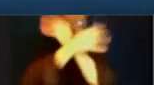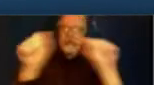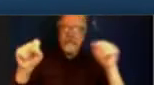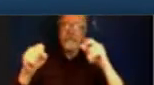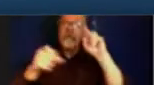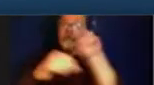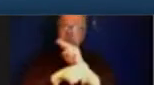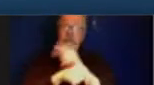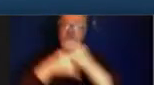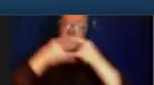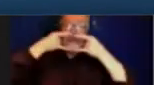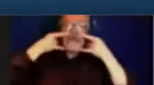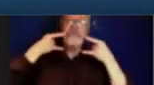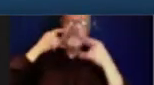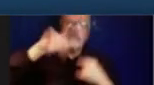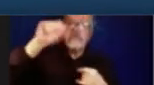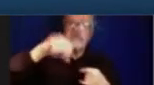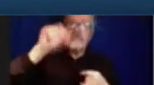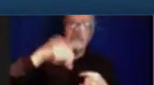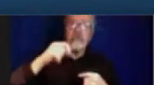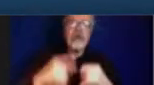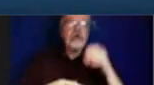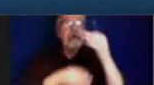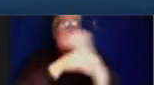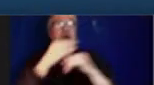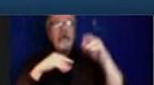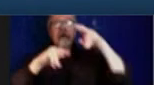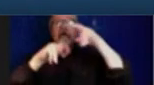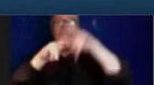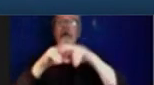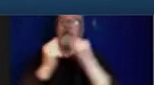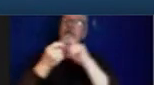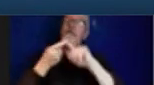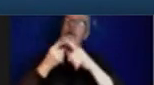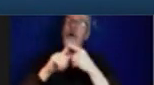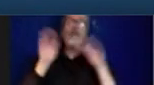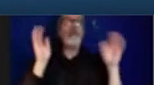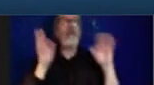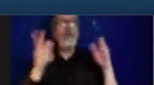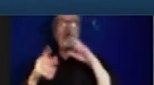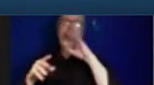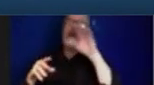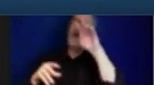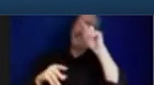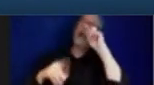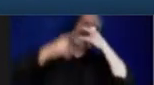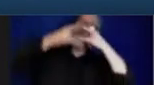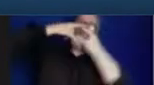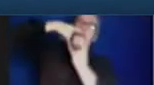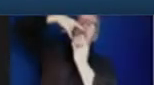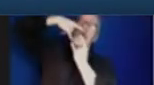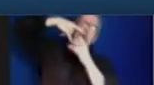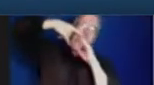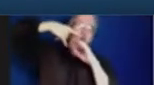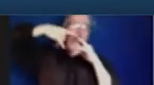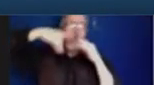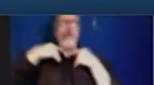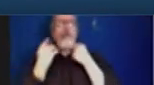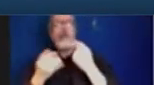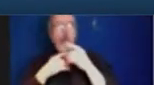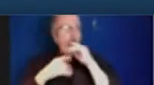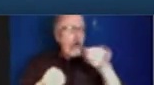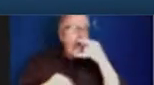classroom than sitting in a bunch of their pals watching television with no mask, eating popcorn. That's where most of